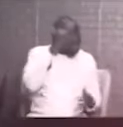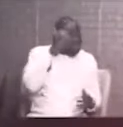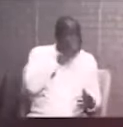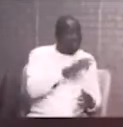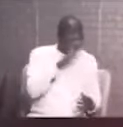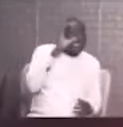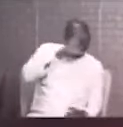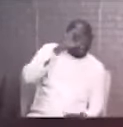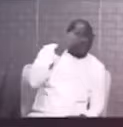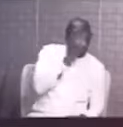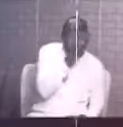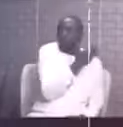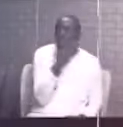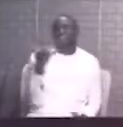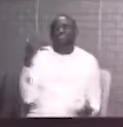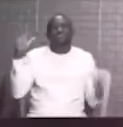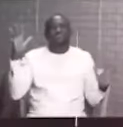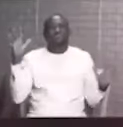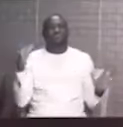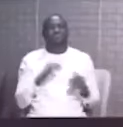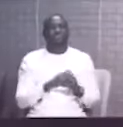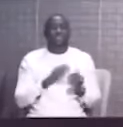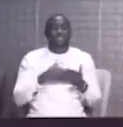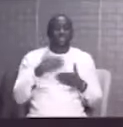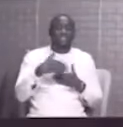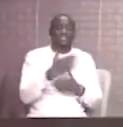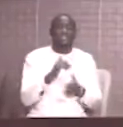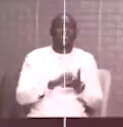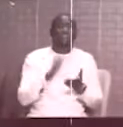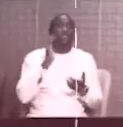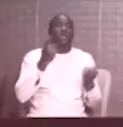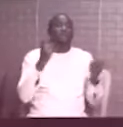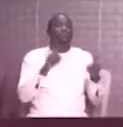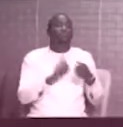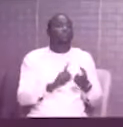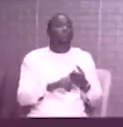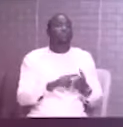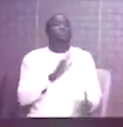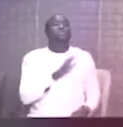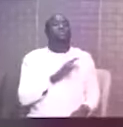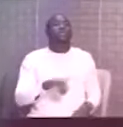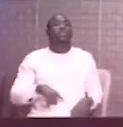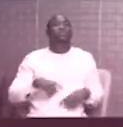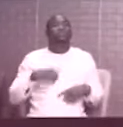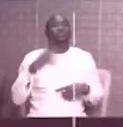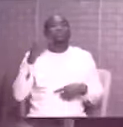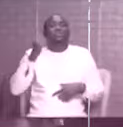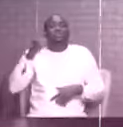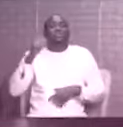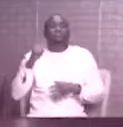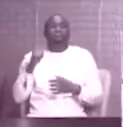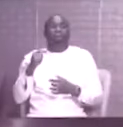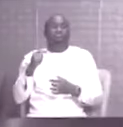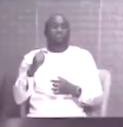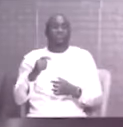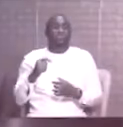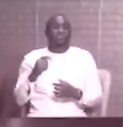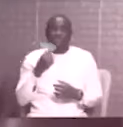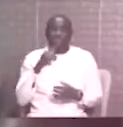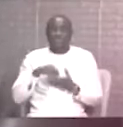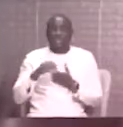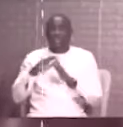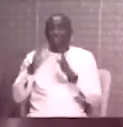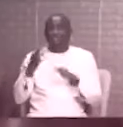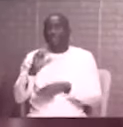things. The next thing that will happen to Job's life was his tragedy in the house of Laban. And Laban began